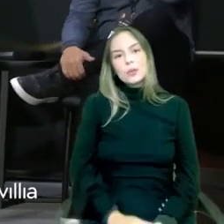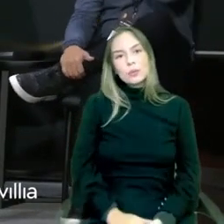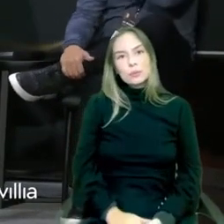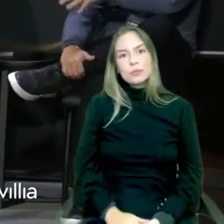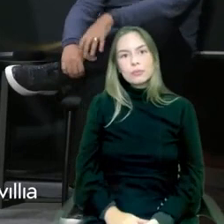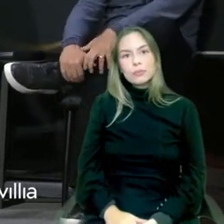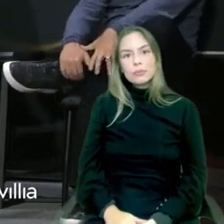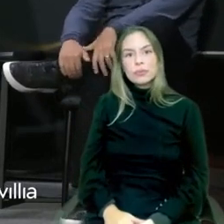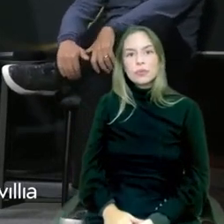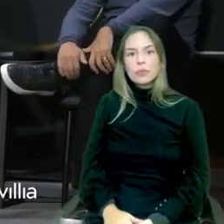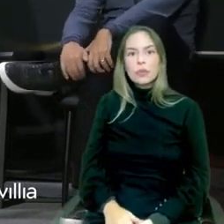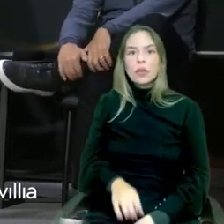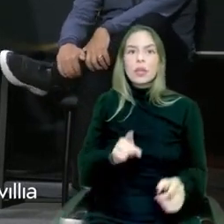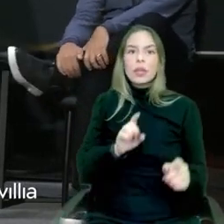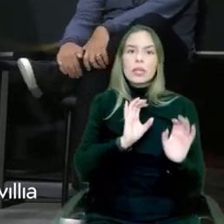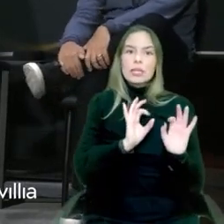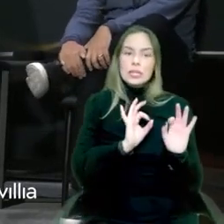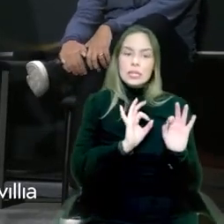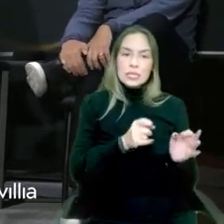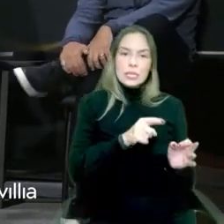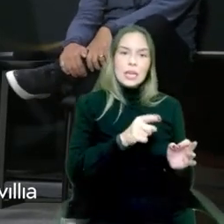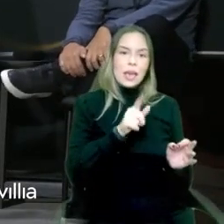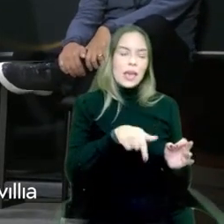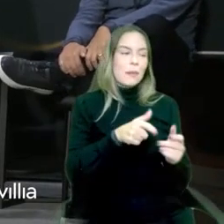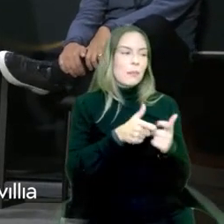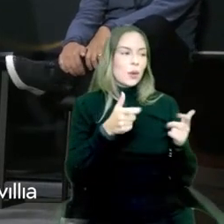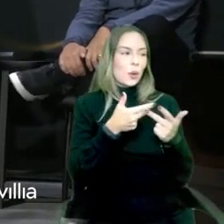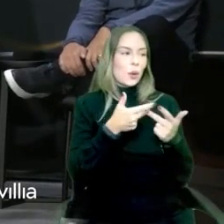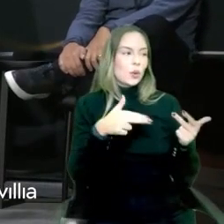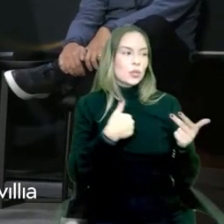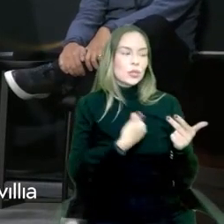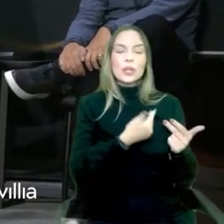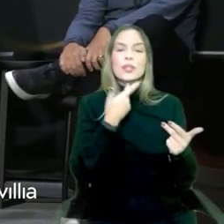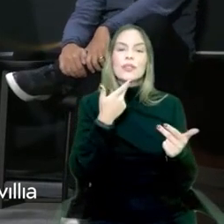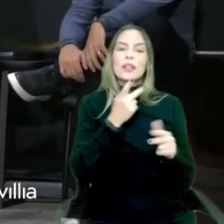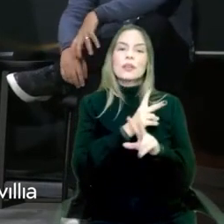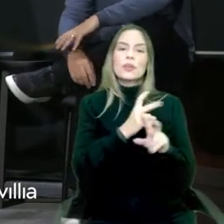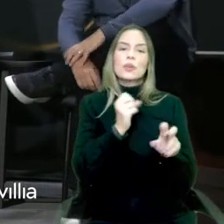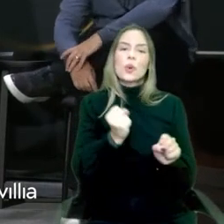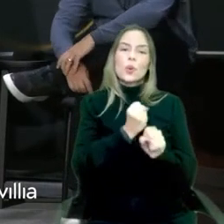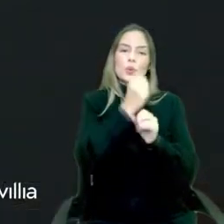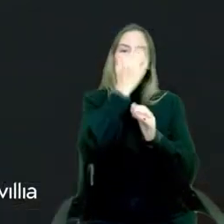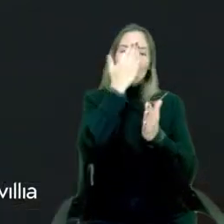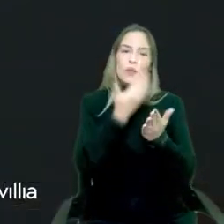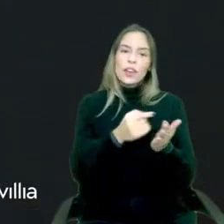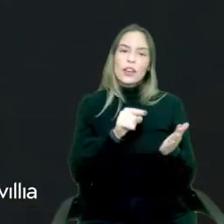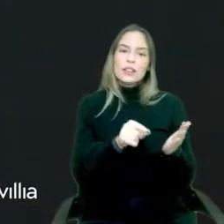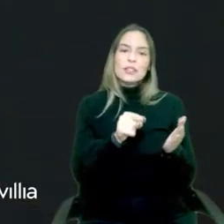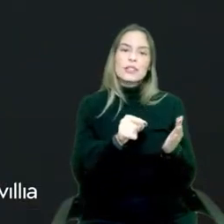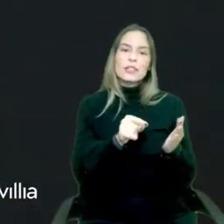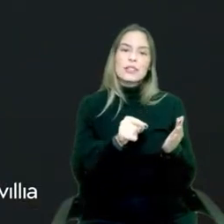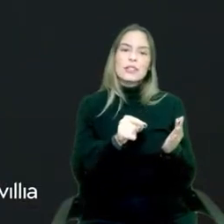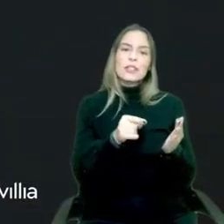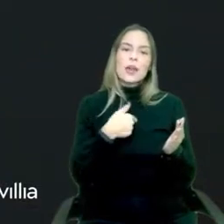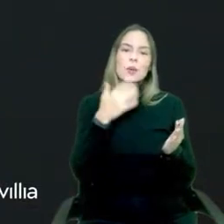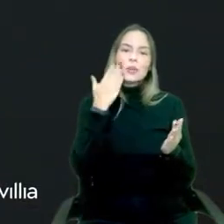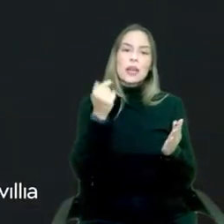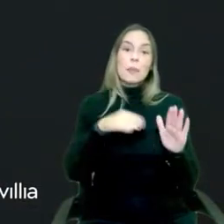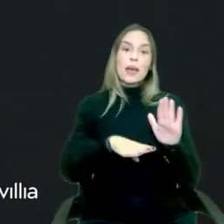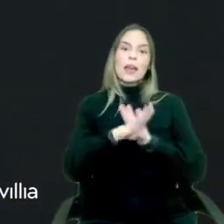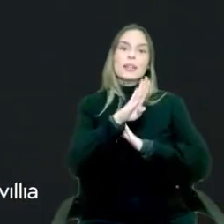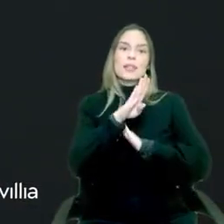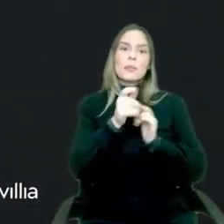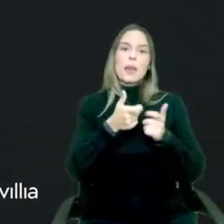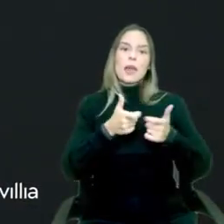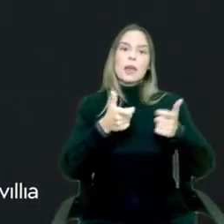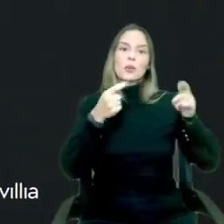away from our discussion is building that trust. I know with the increase in competition,